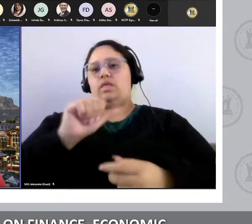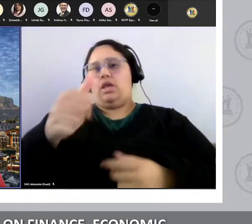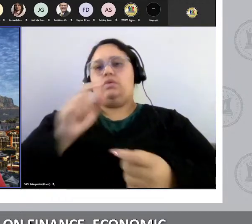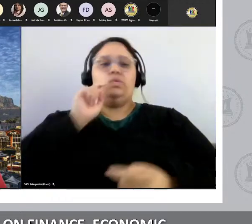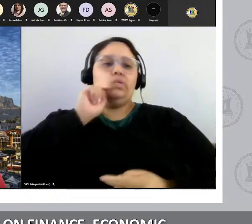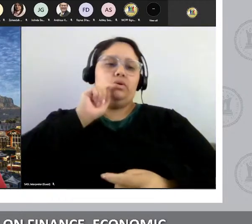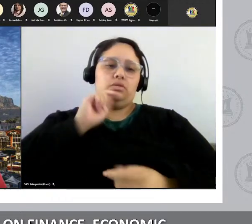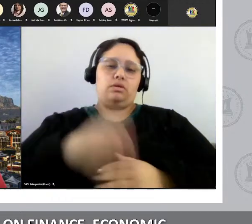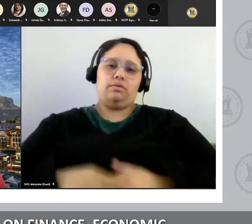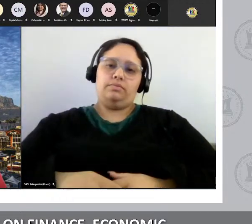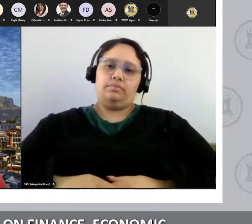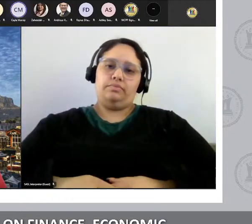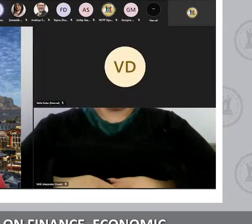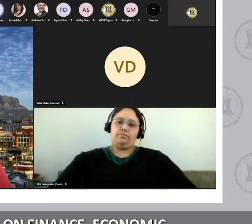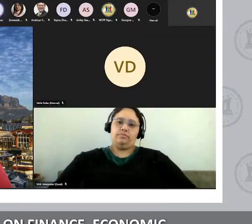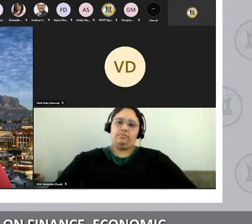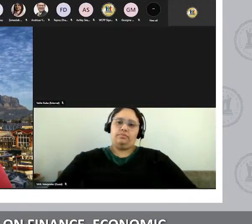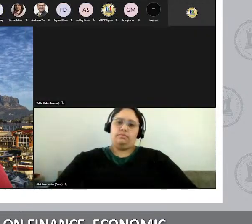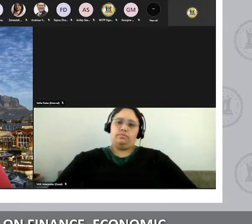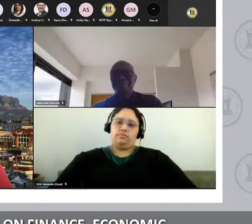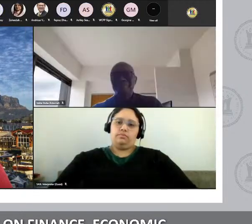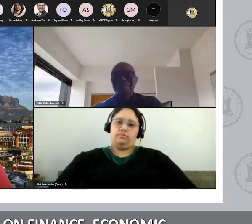quarter.